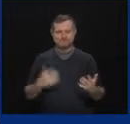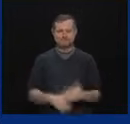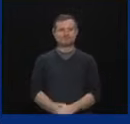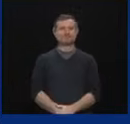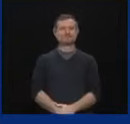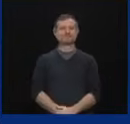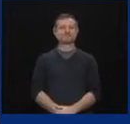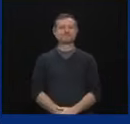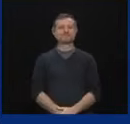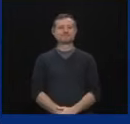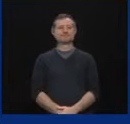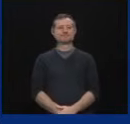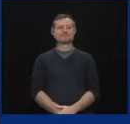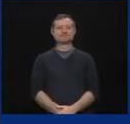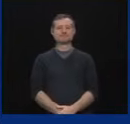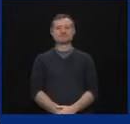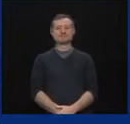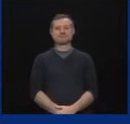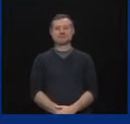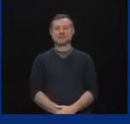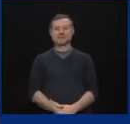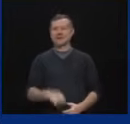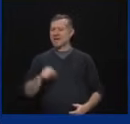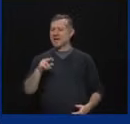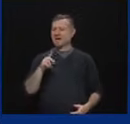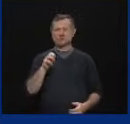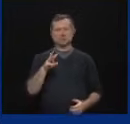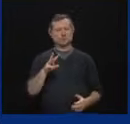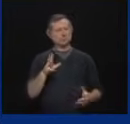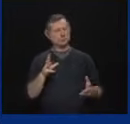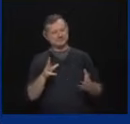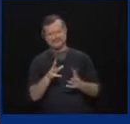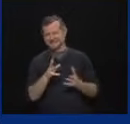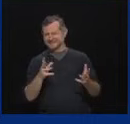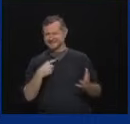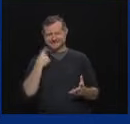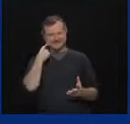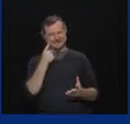Well, then we're going to, Andrew, get going once, going twice. Just.